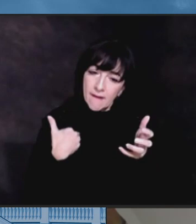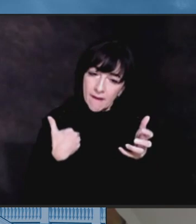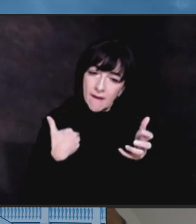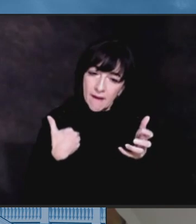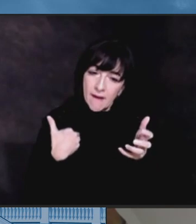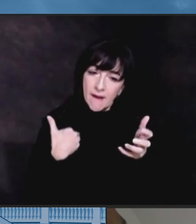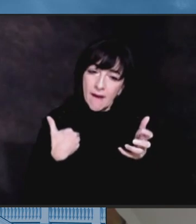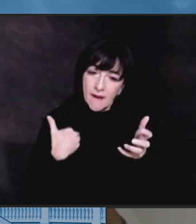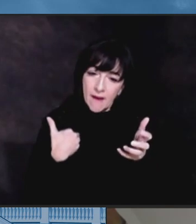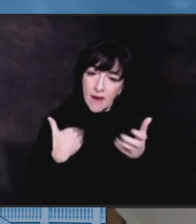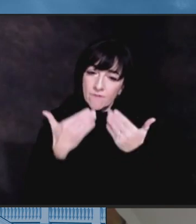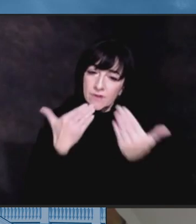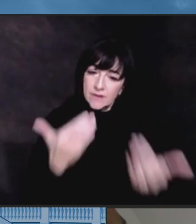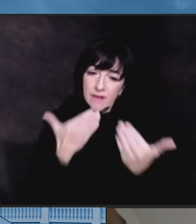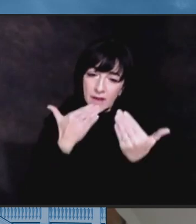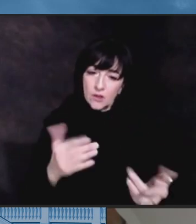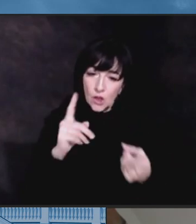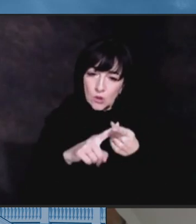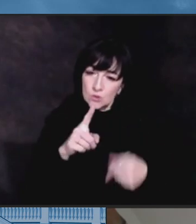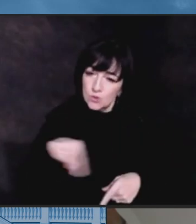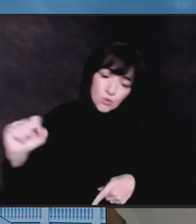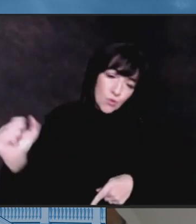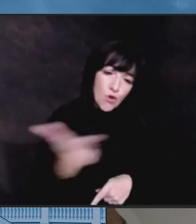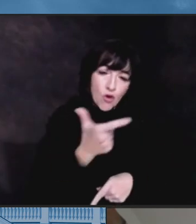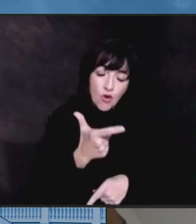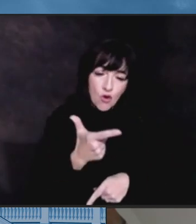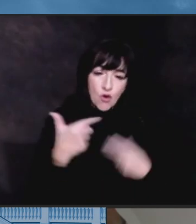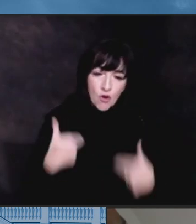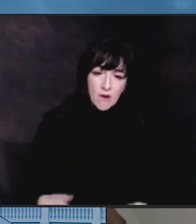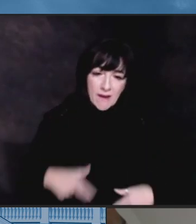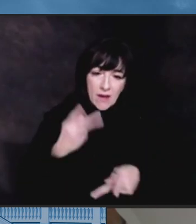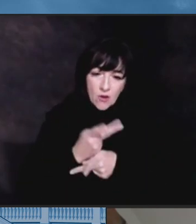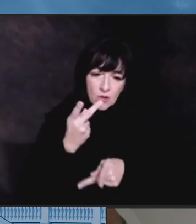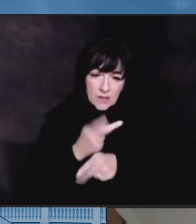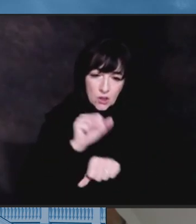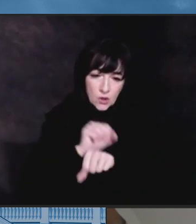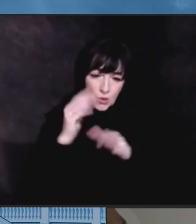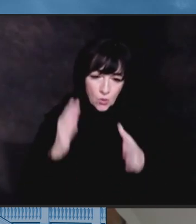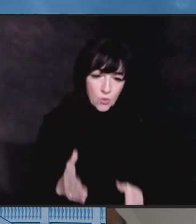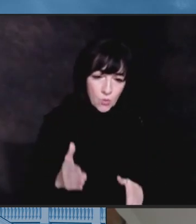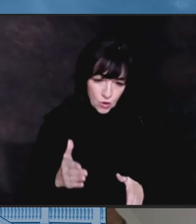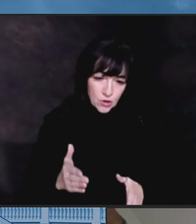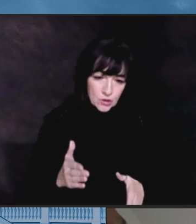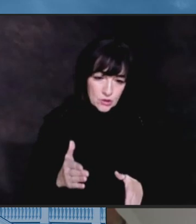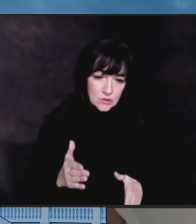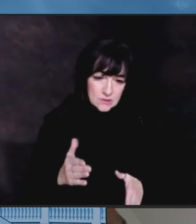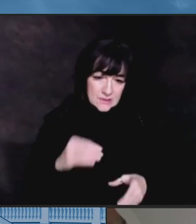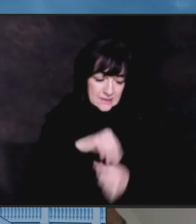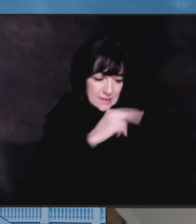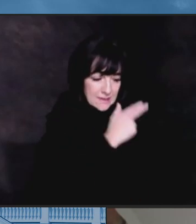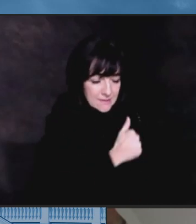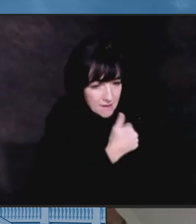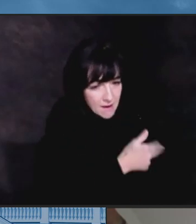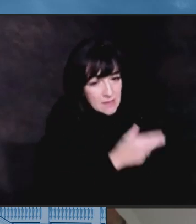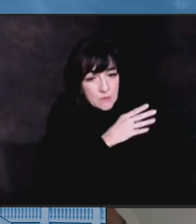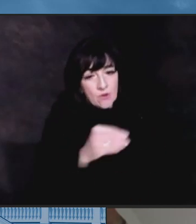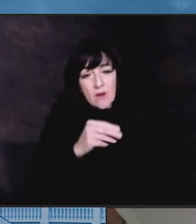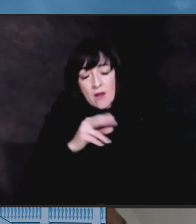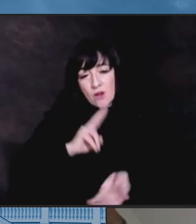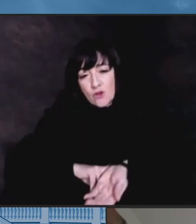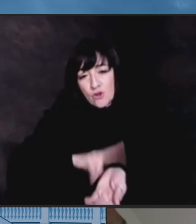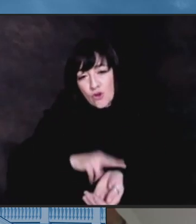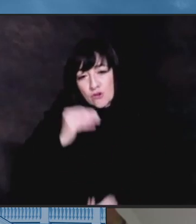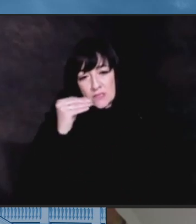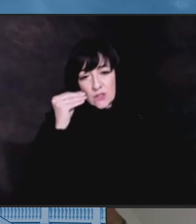shout out and thank you to our healthcare workers in our hospitals in particular, and our long-term care workers in